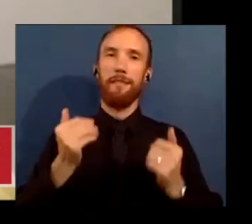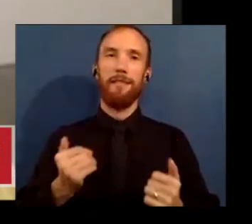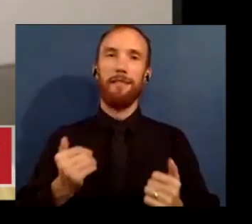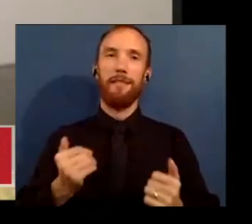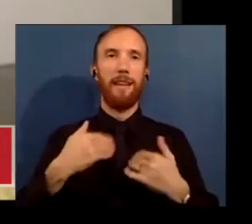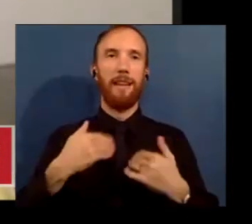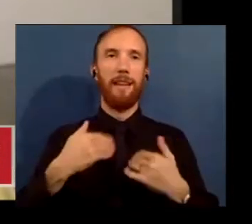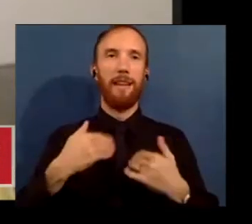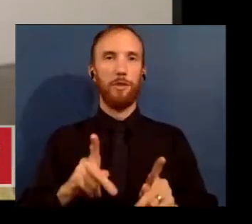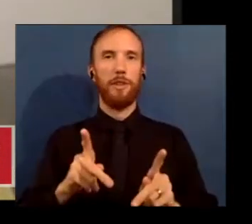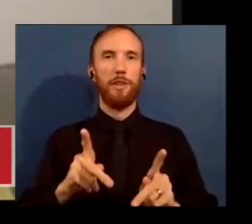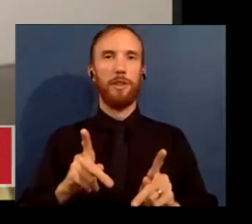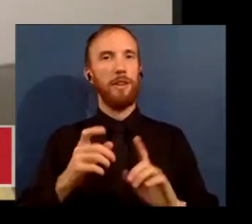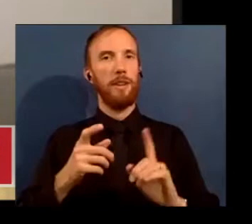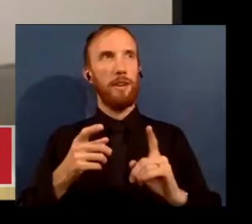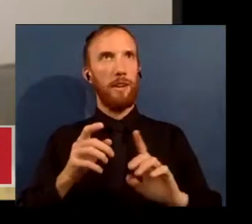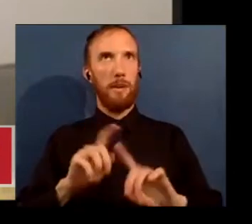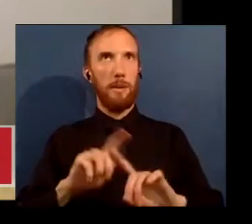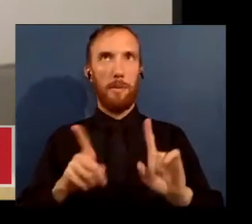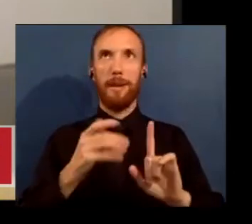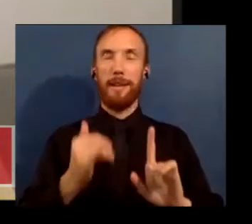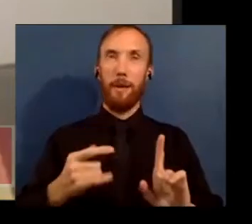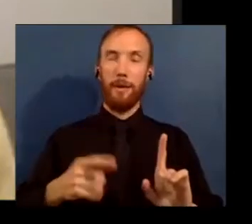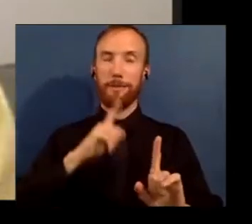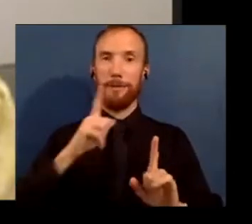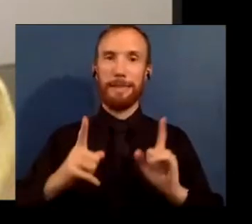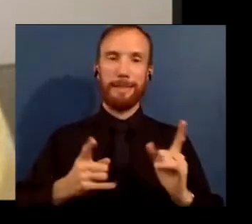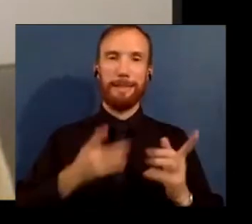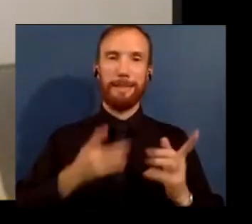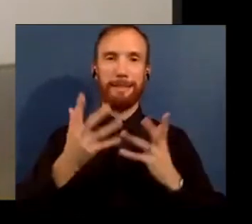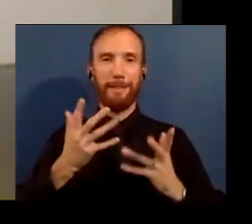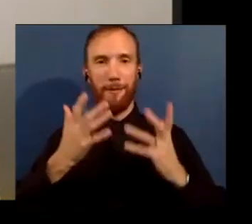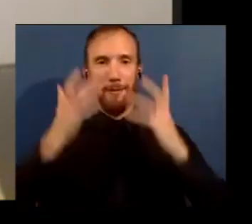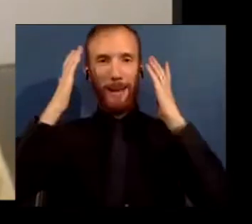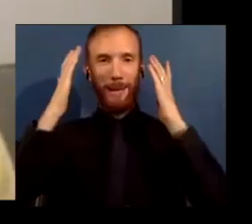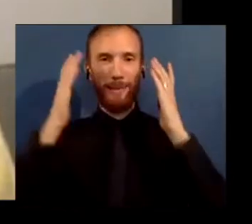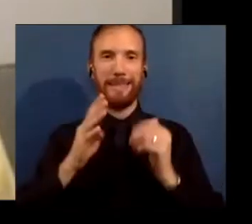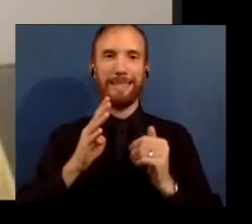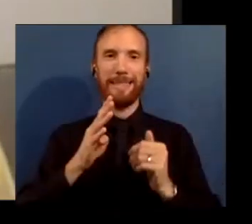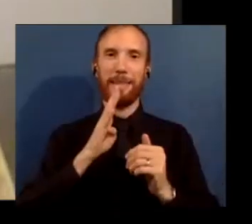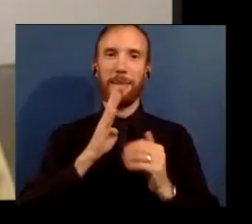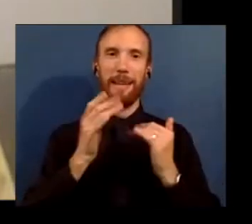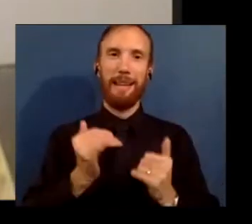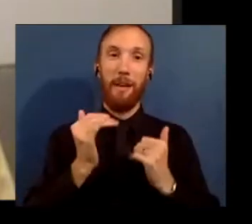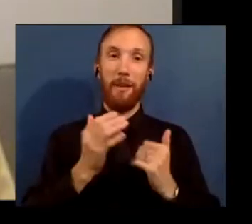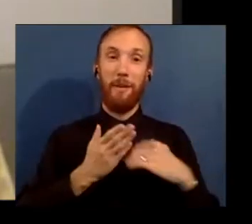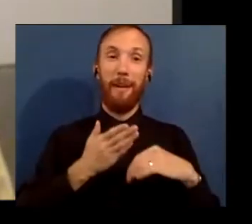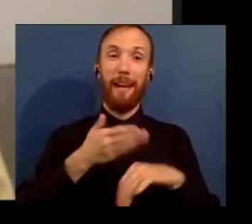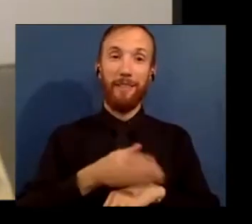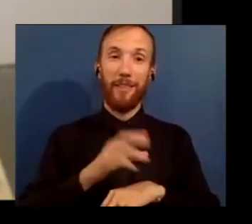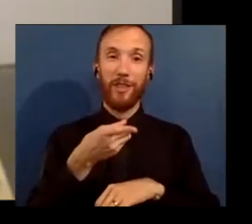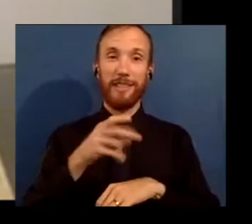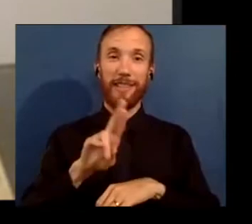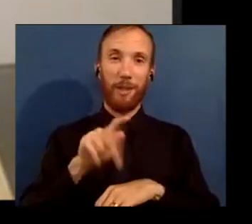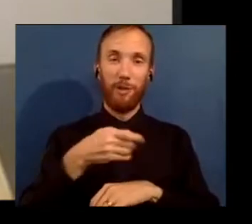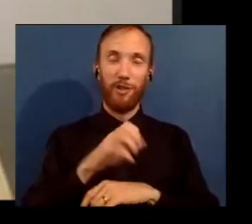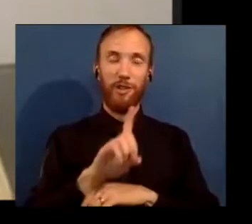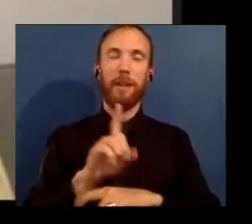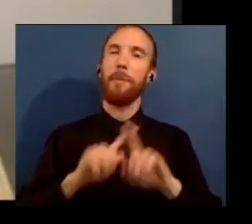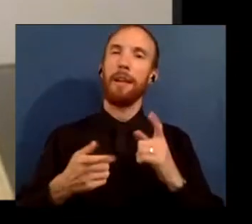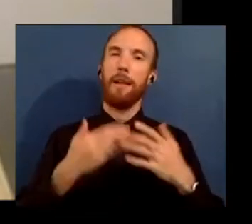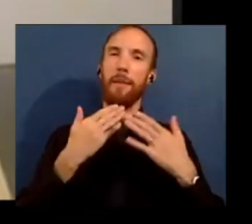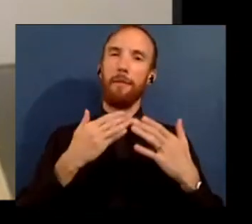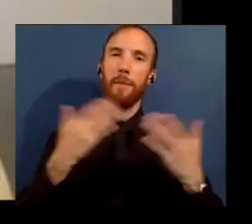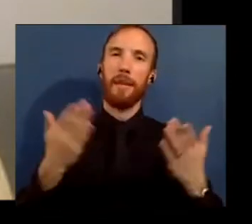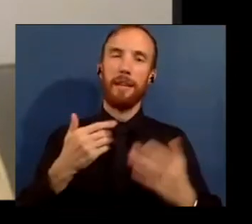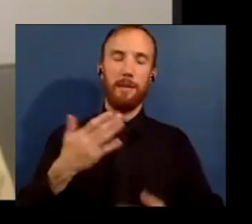opportunity, although now also terribly overwhelming, to speak after Dr. Prashad, but I'm grateful to be here. Again, my name is Elizabeth